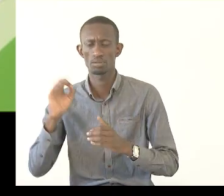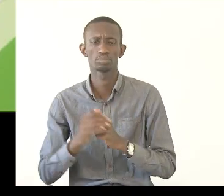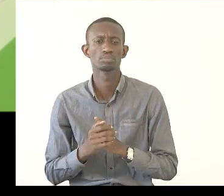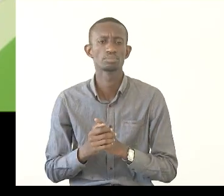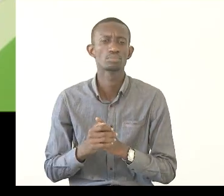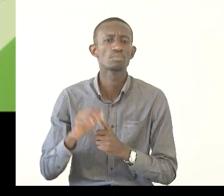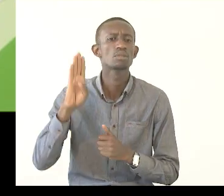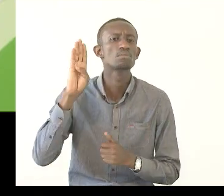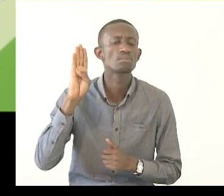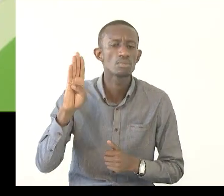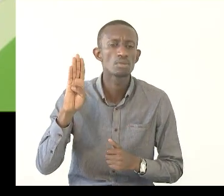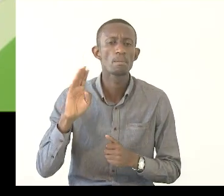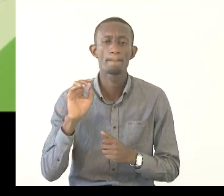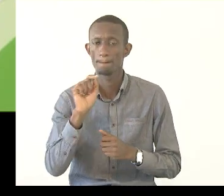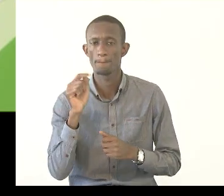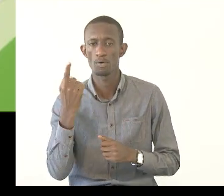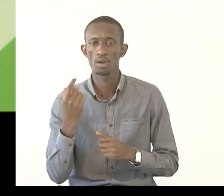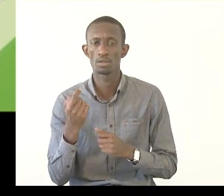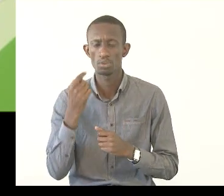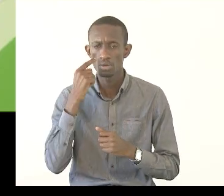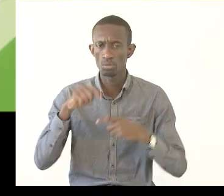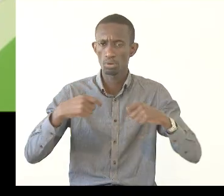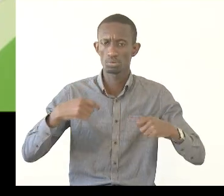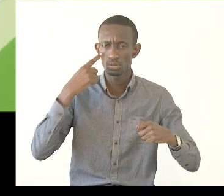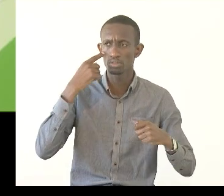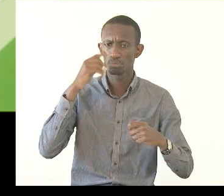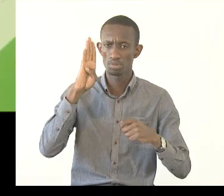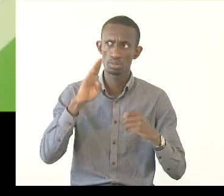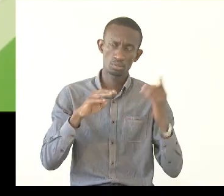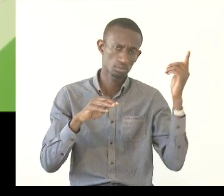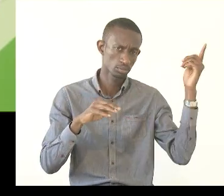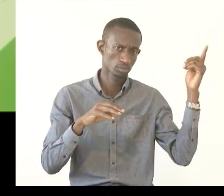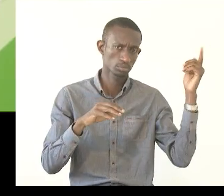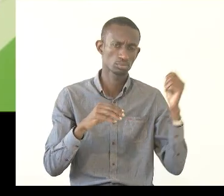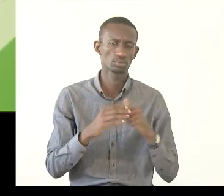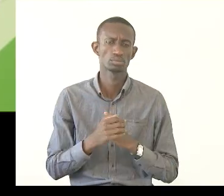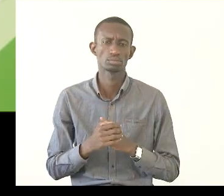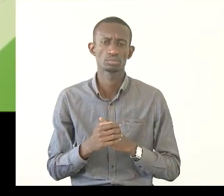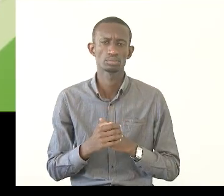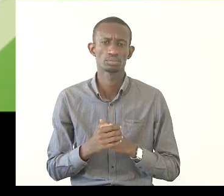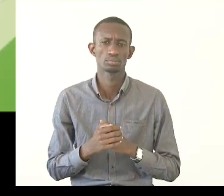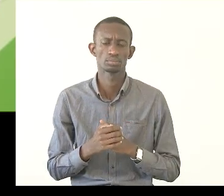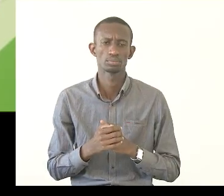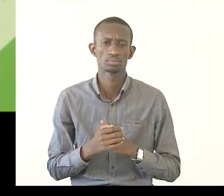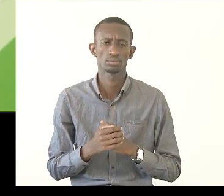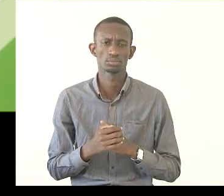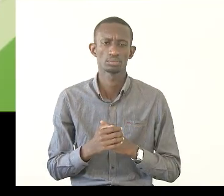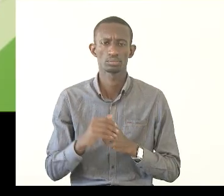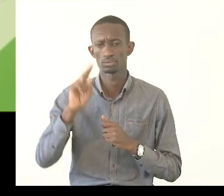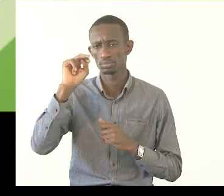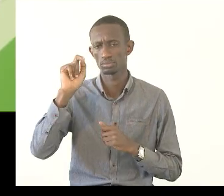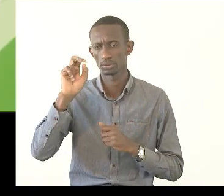form E is here, as you can see. And nitrobenzene